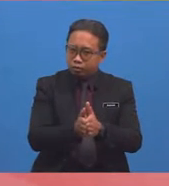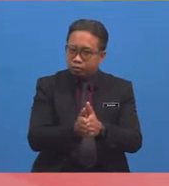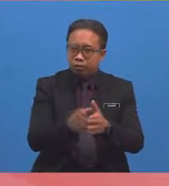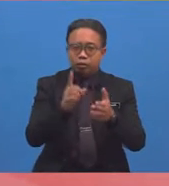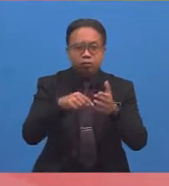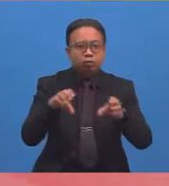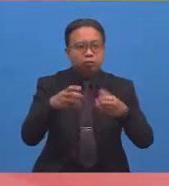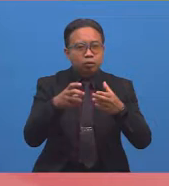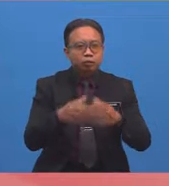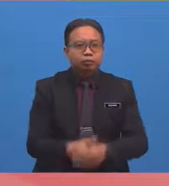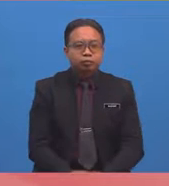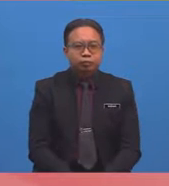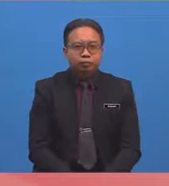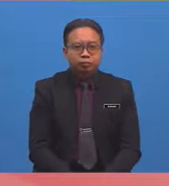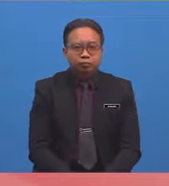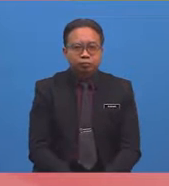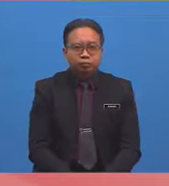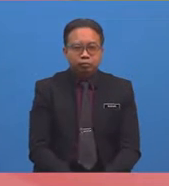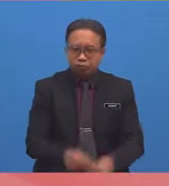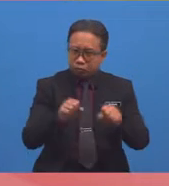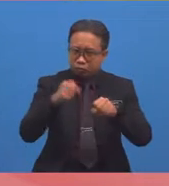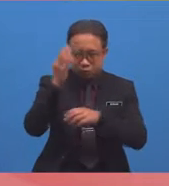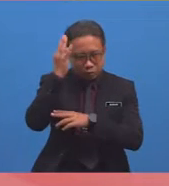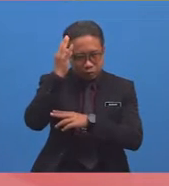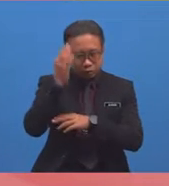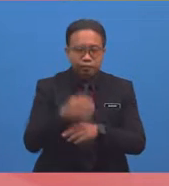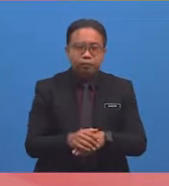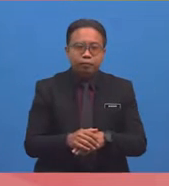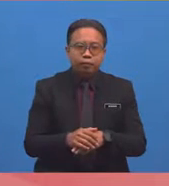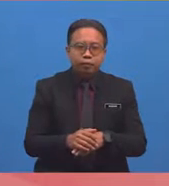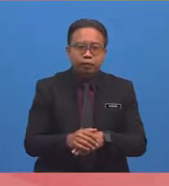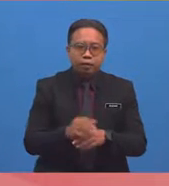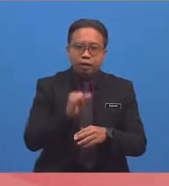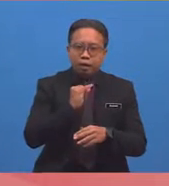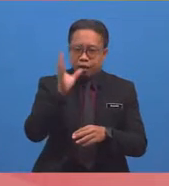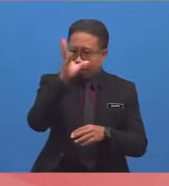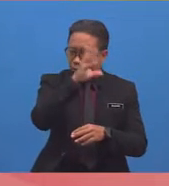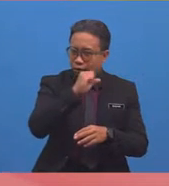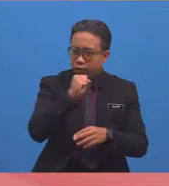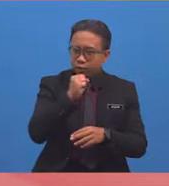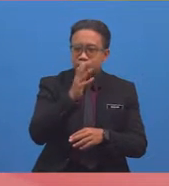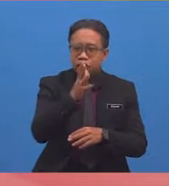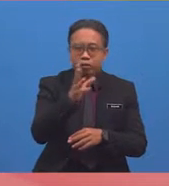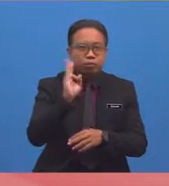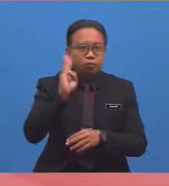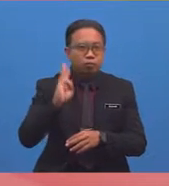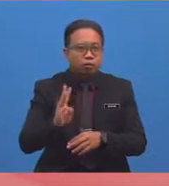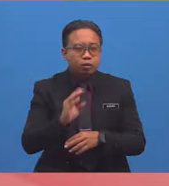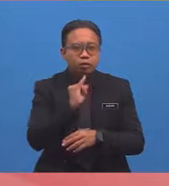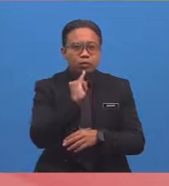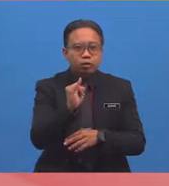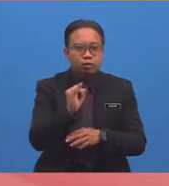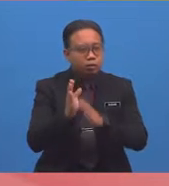do you think Gram Whiz is doing? Can you guess? Well, I think our Gram Whiz here